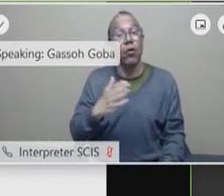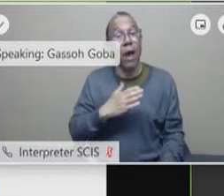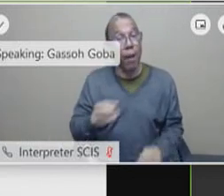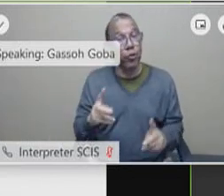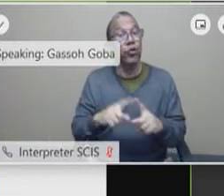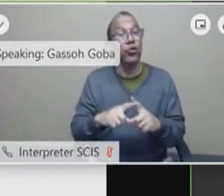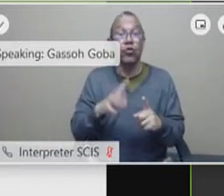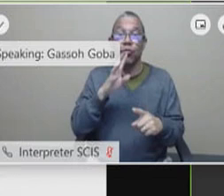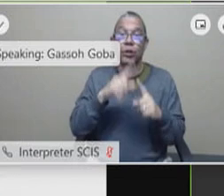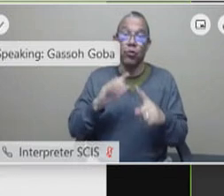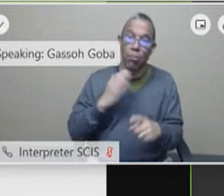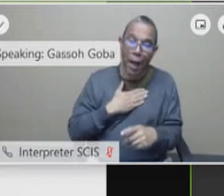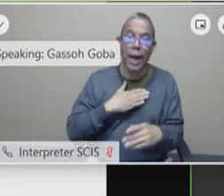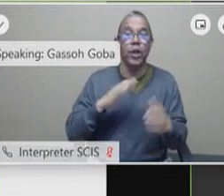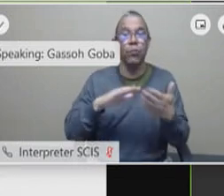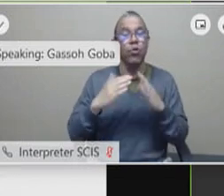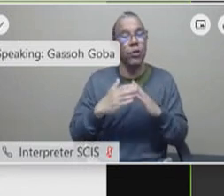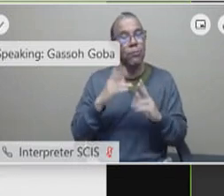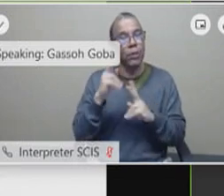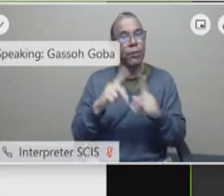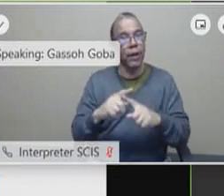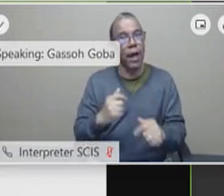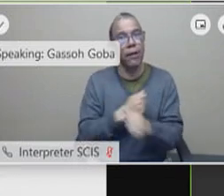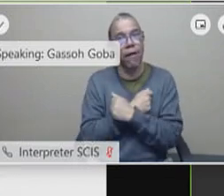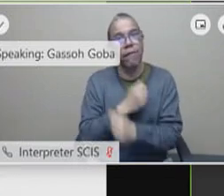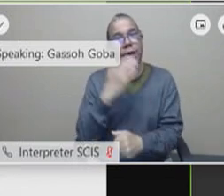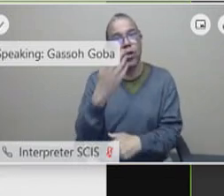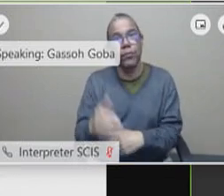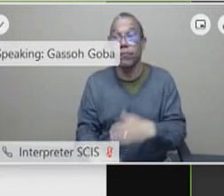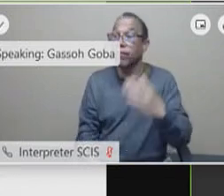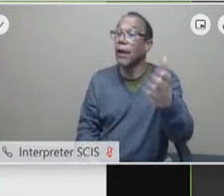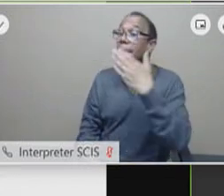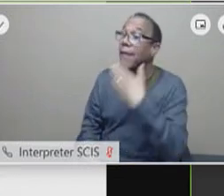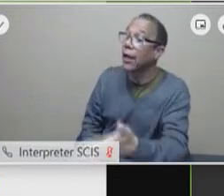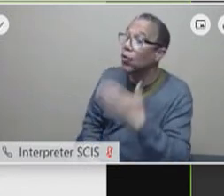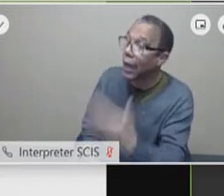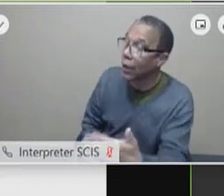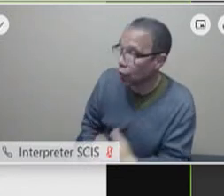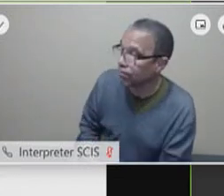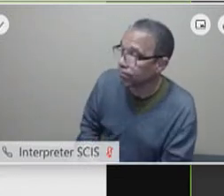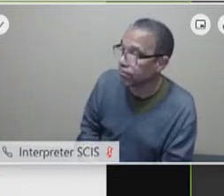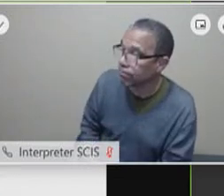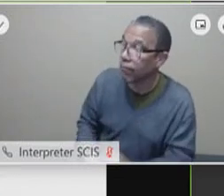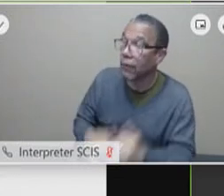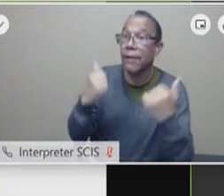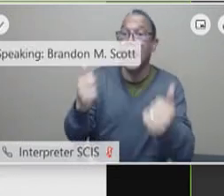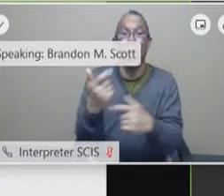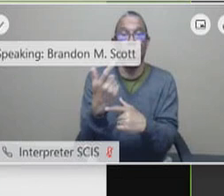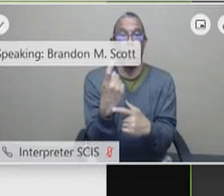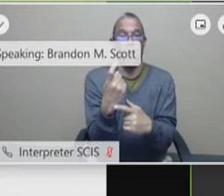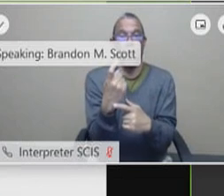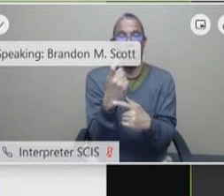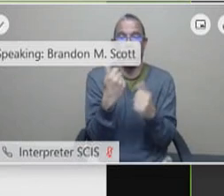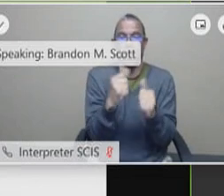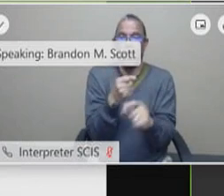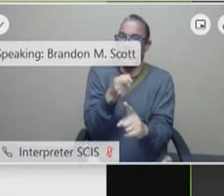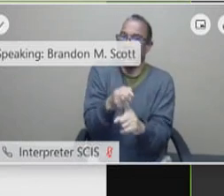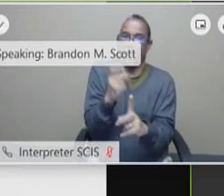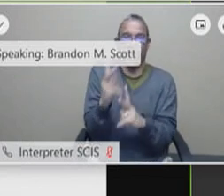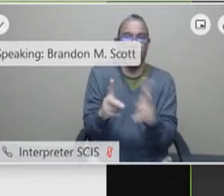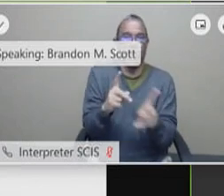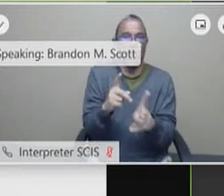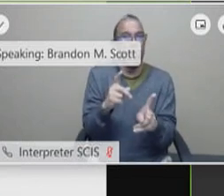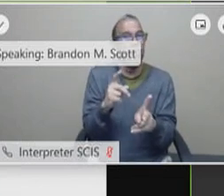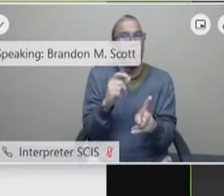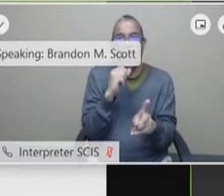love. Thank you. Thank you. Thank you. Thank you. We're going to go one more time, try to see if these folks